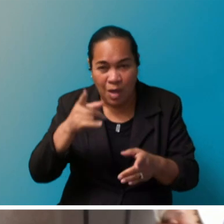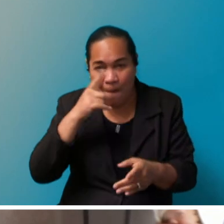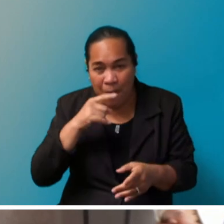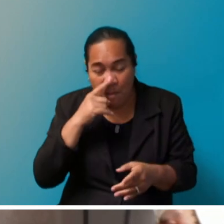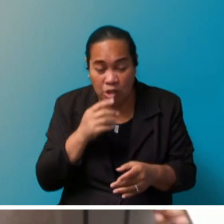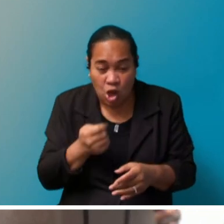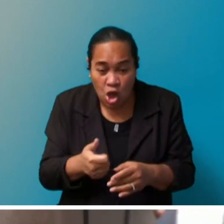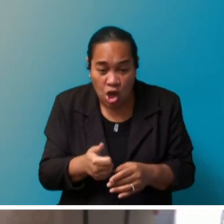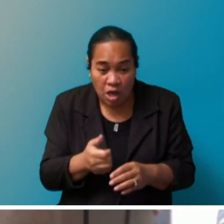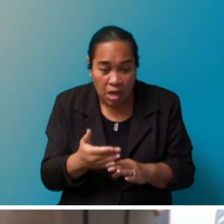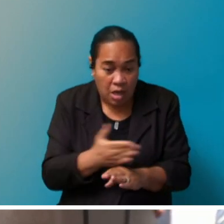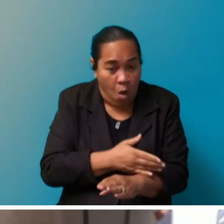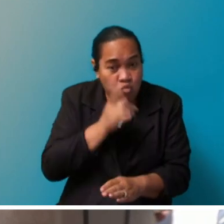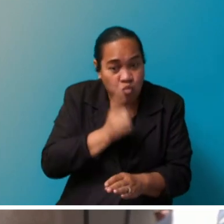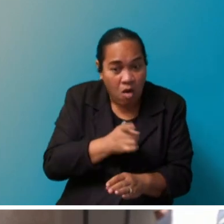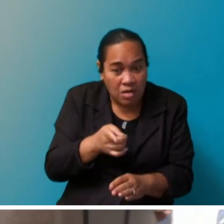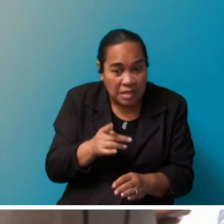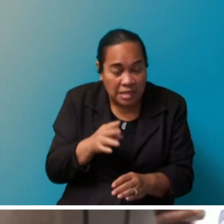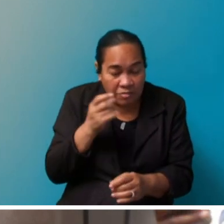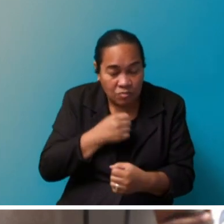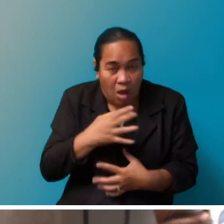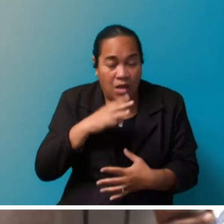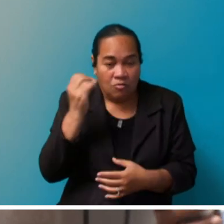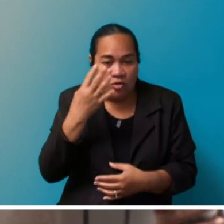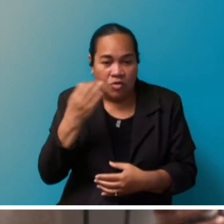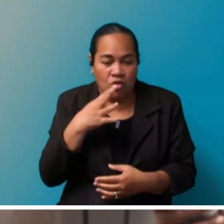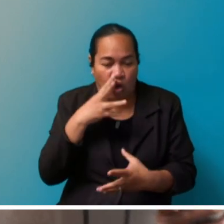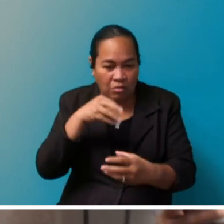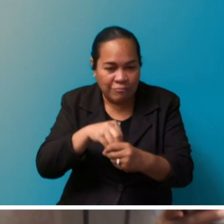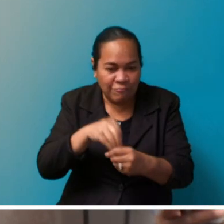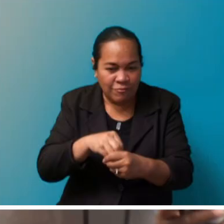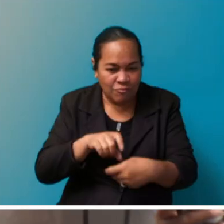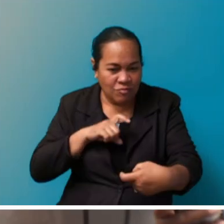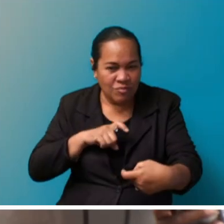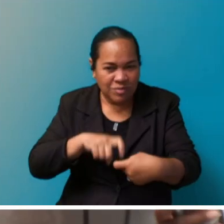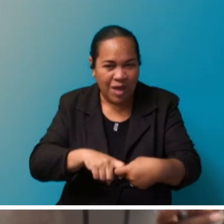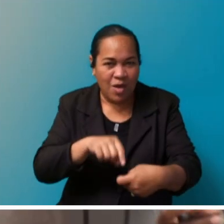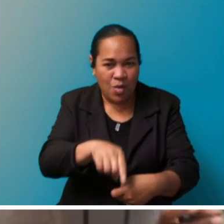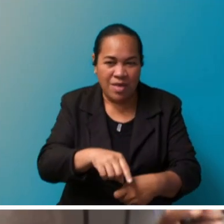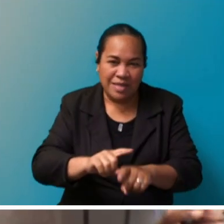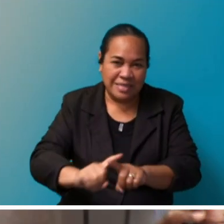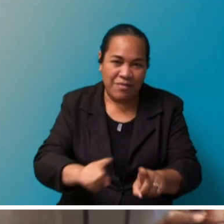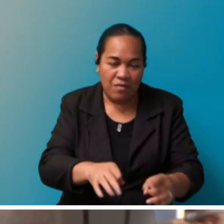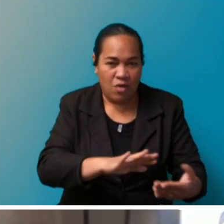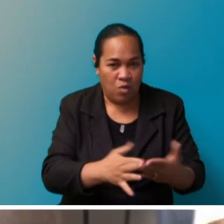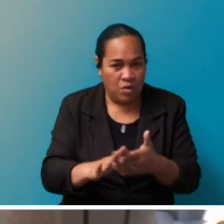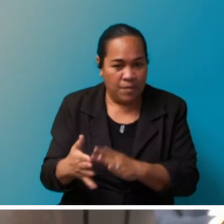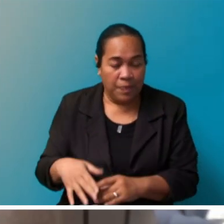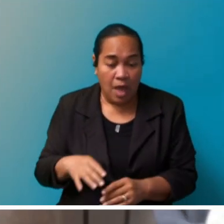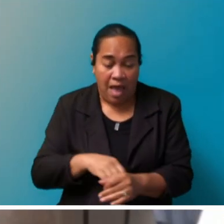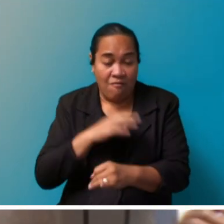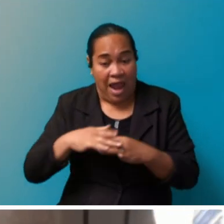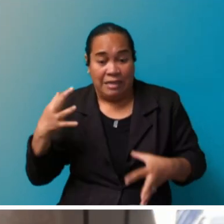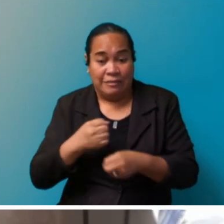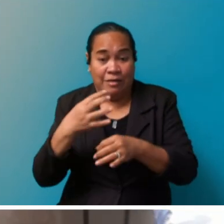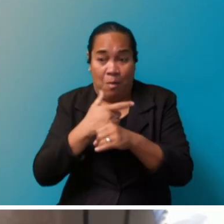is accessible, actionable, and rooted in the realities of our communities. We are also finalizing our operational preparedness for the upcoming cyclone